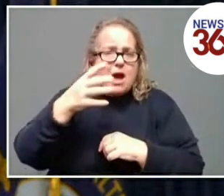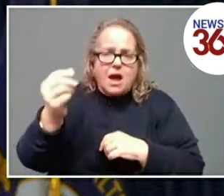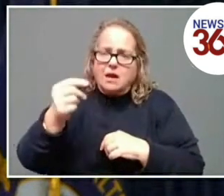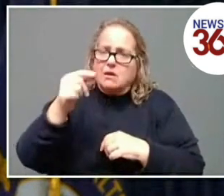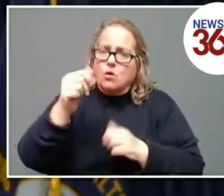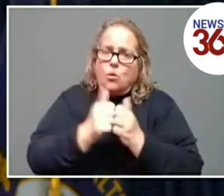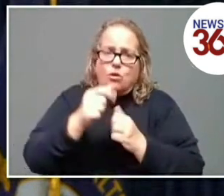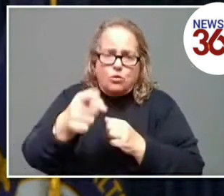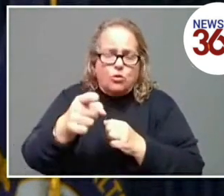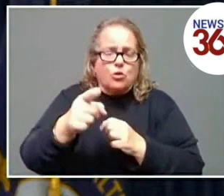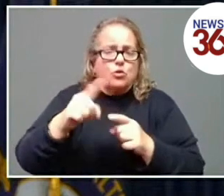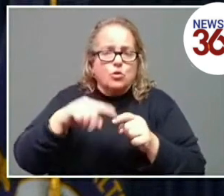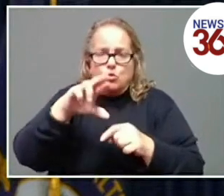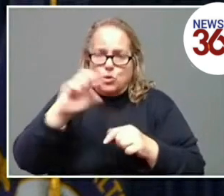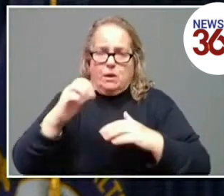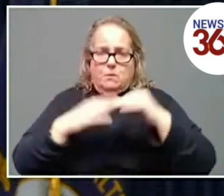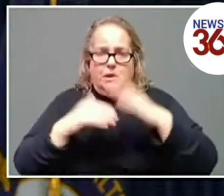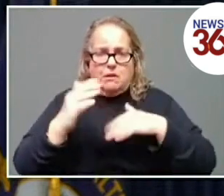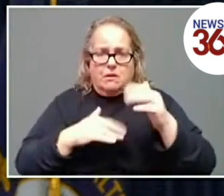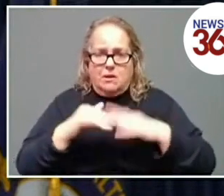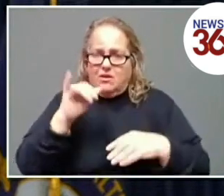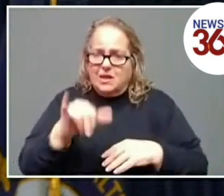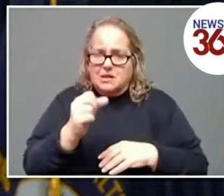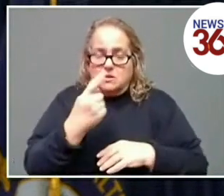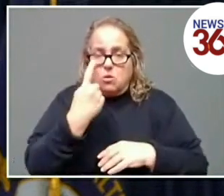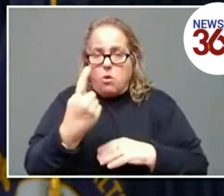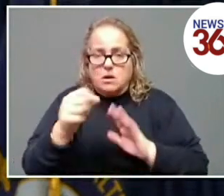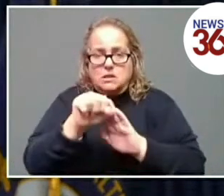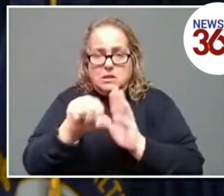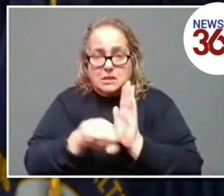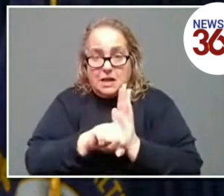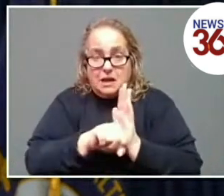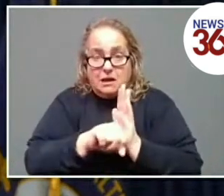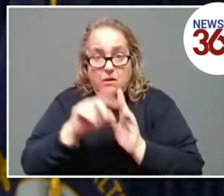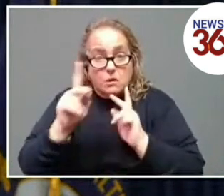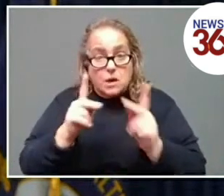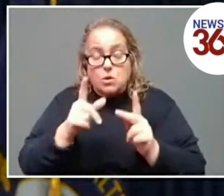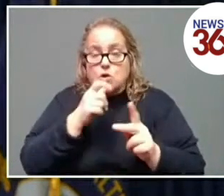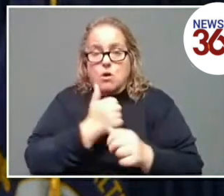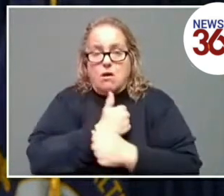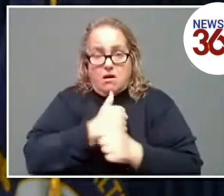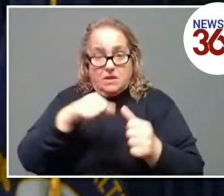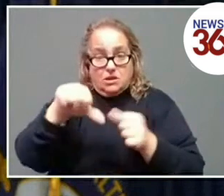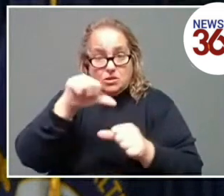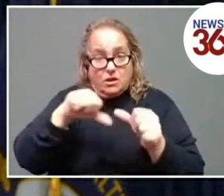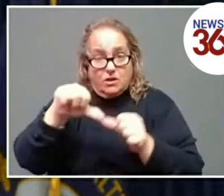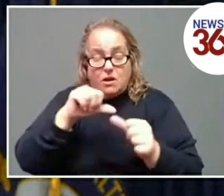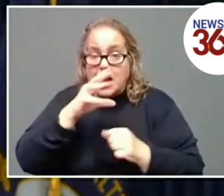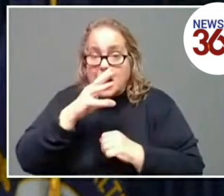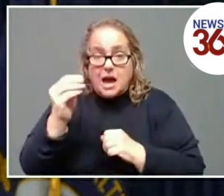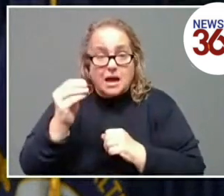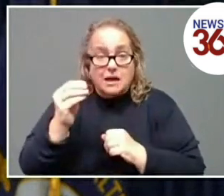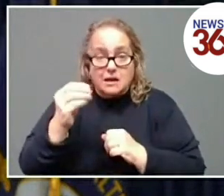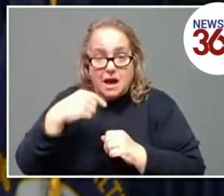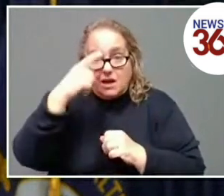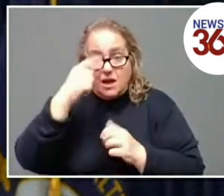to rebuild. This is one state, people that love one another. And I think everybody in